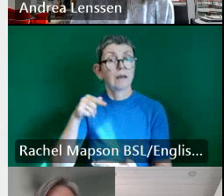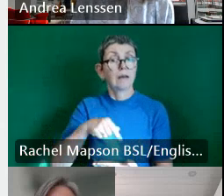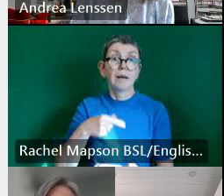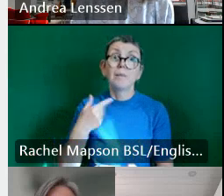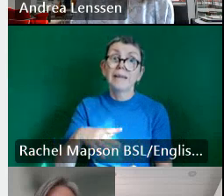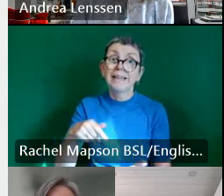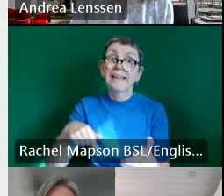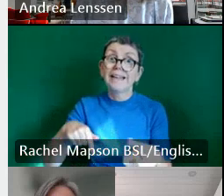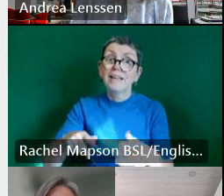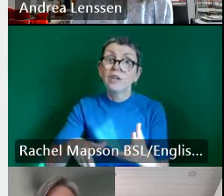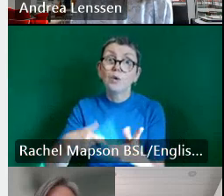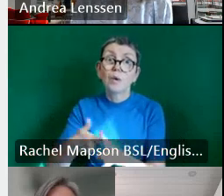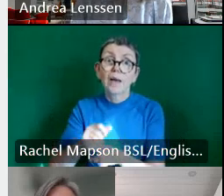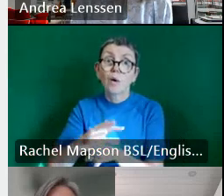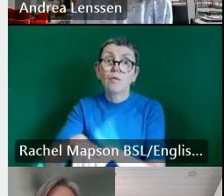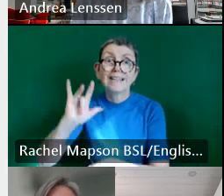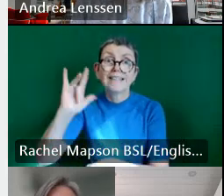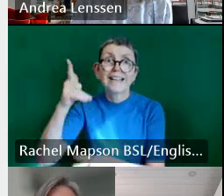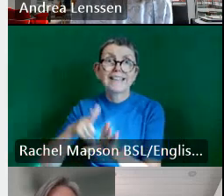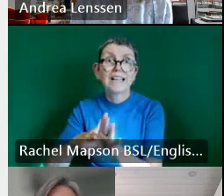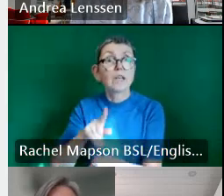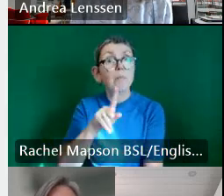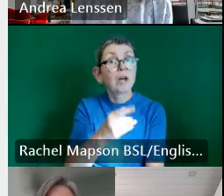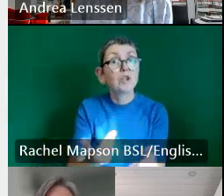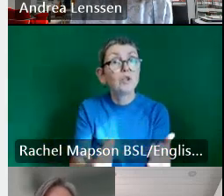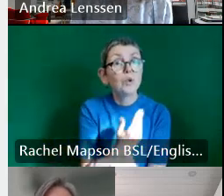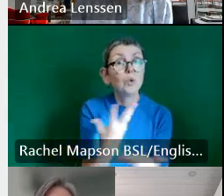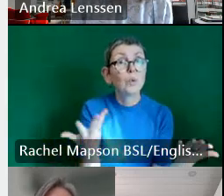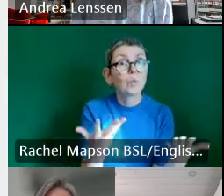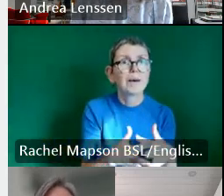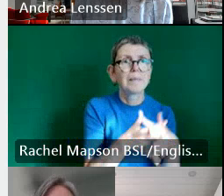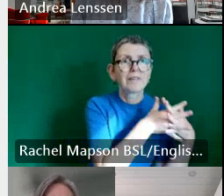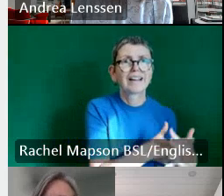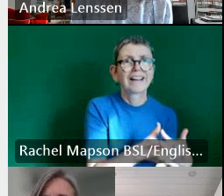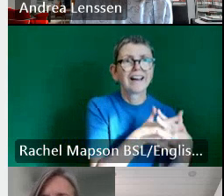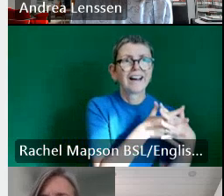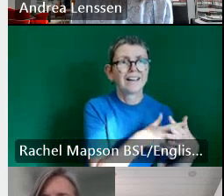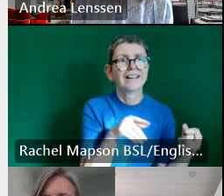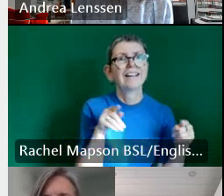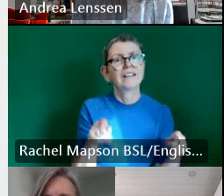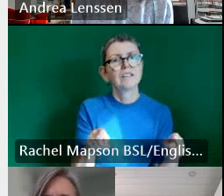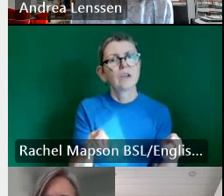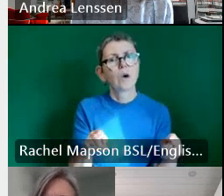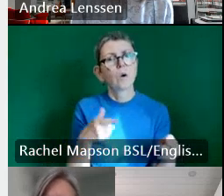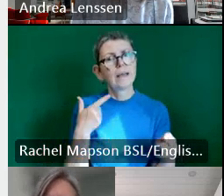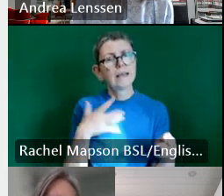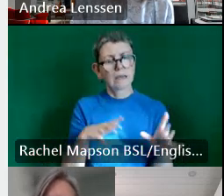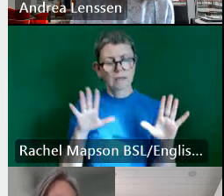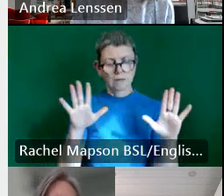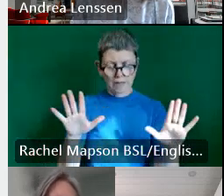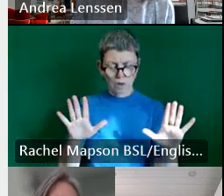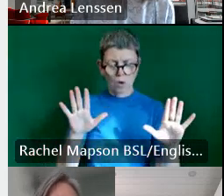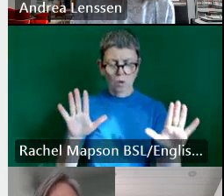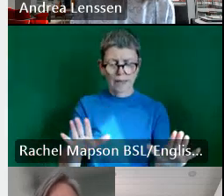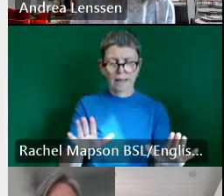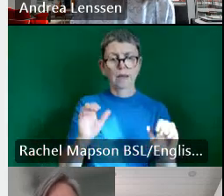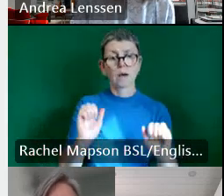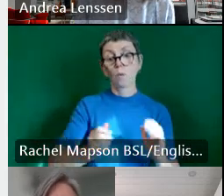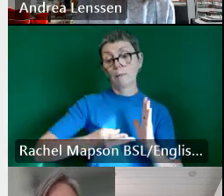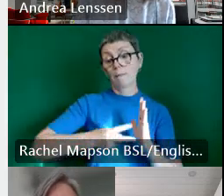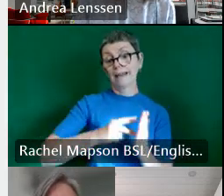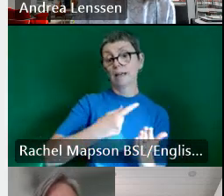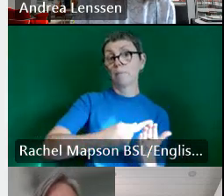UK for well over a decade. And so it's pretty much taking the time to say, okay, we're thinking about implementing said policy. How will